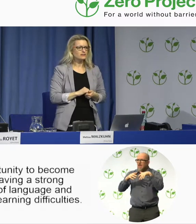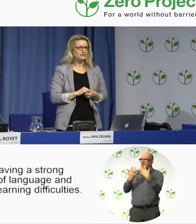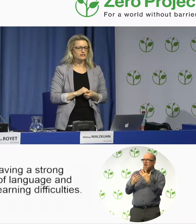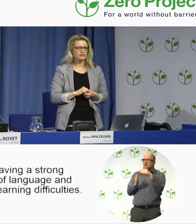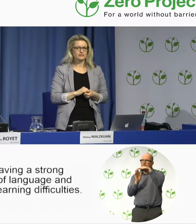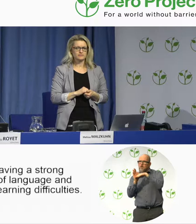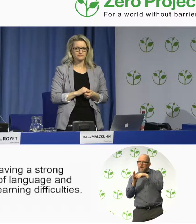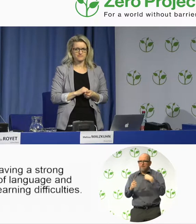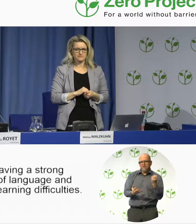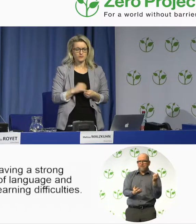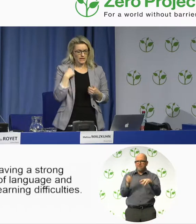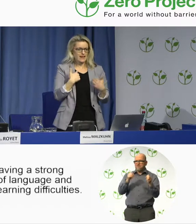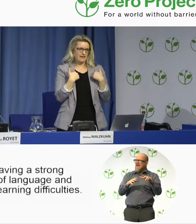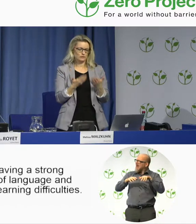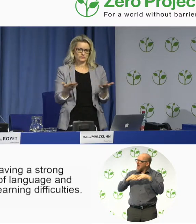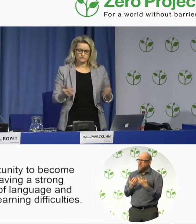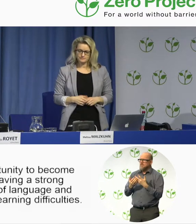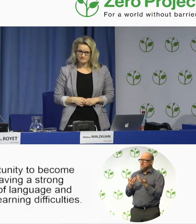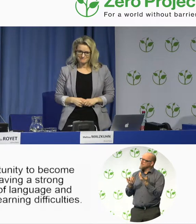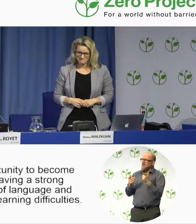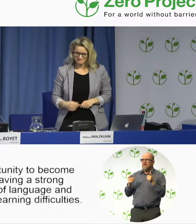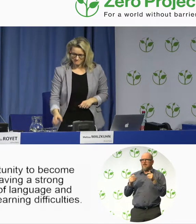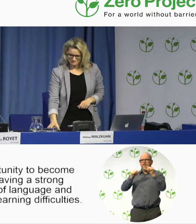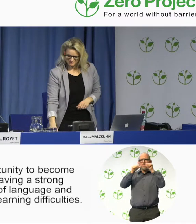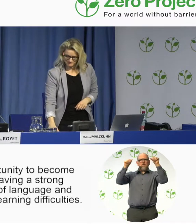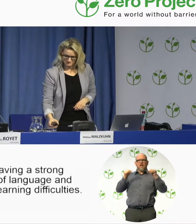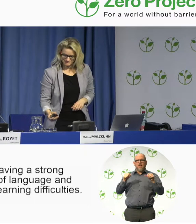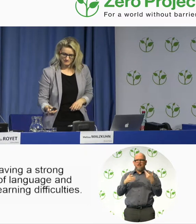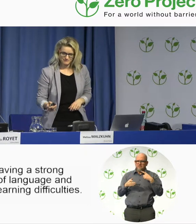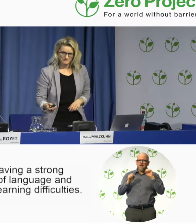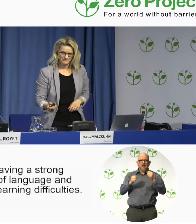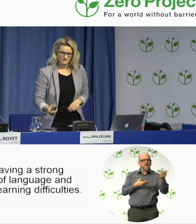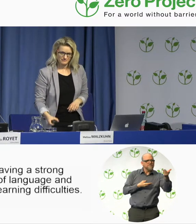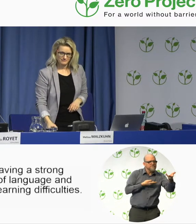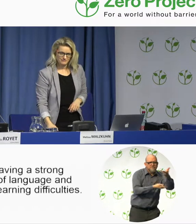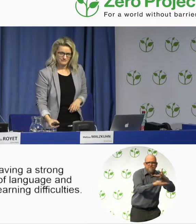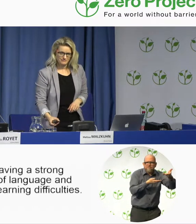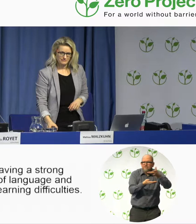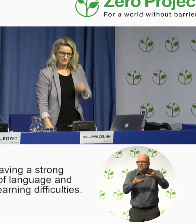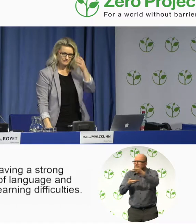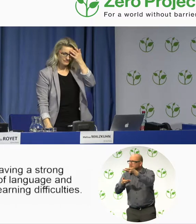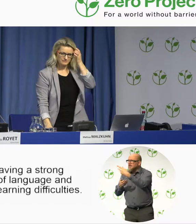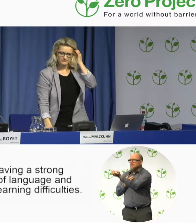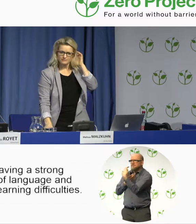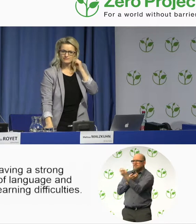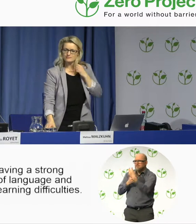documentation of sign language, and how to partner with people globally. We have such resources.